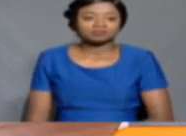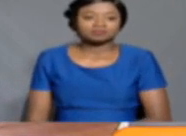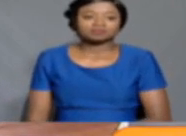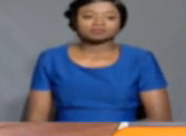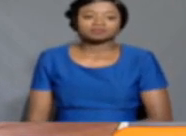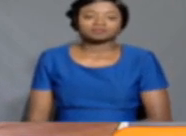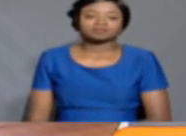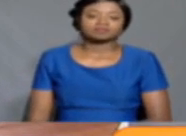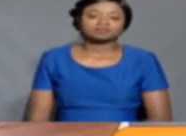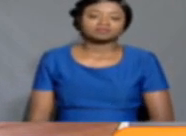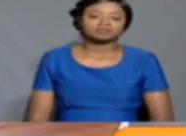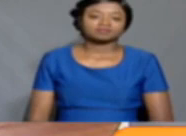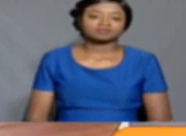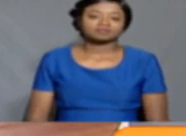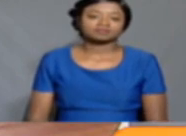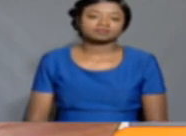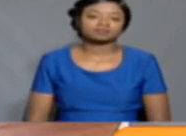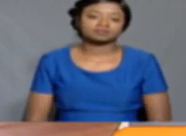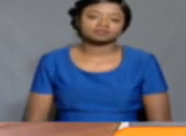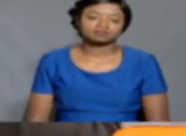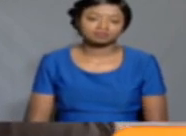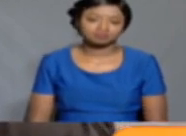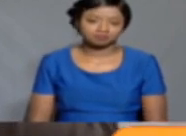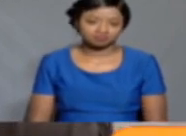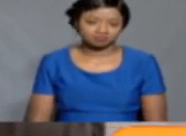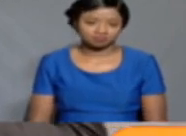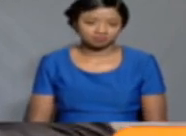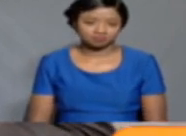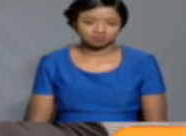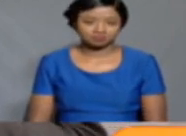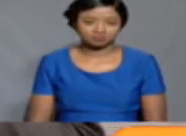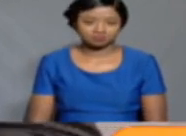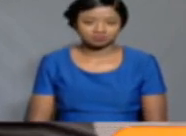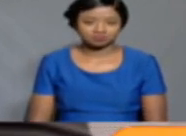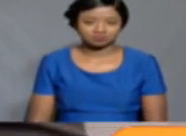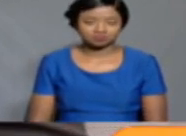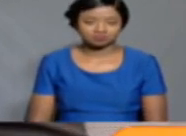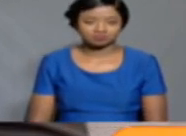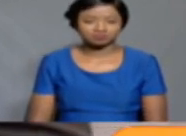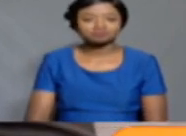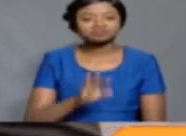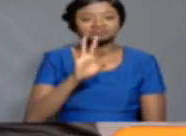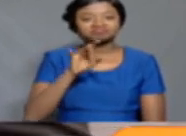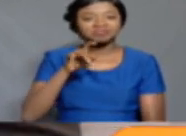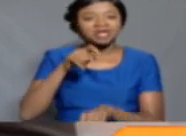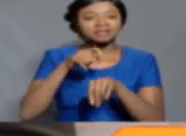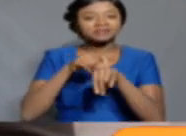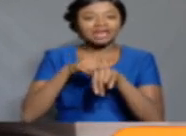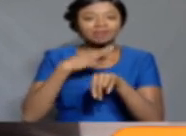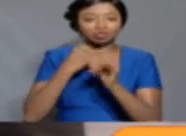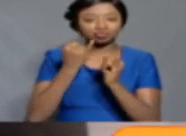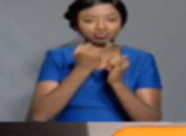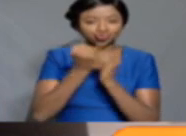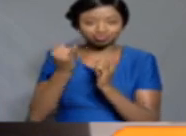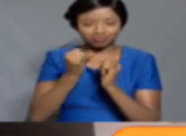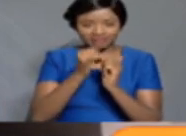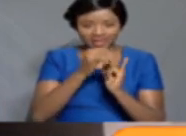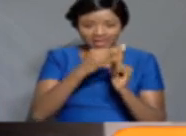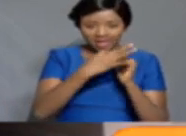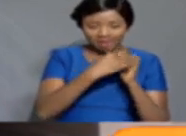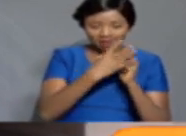Who do you remember in the introduction of 844 curriculum? Retired President Daniel Arap